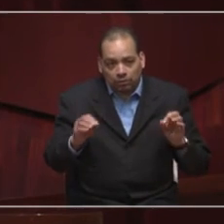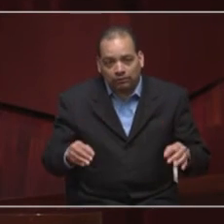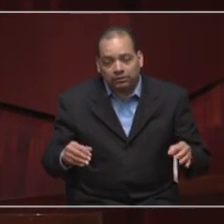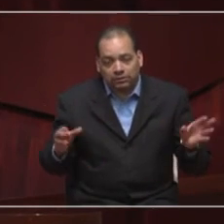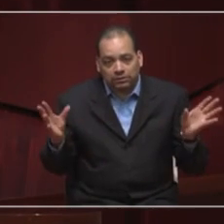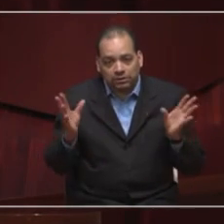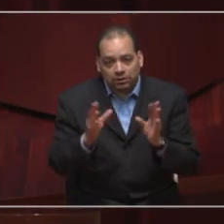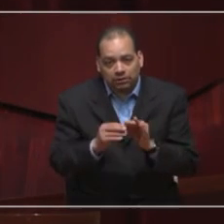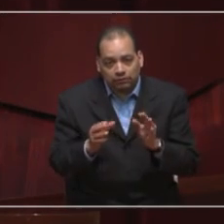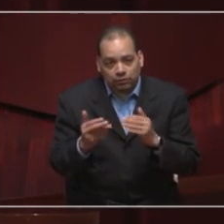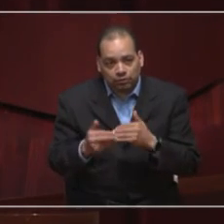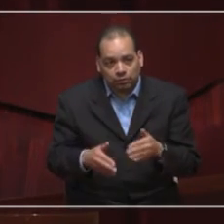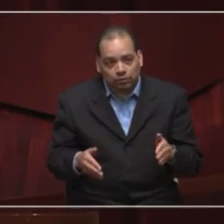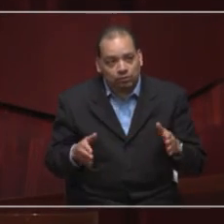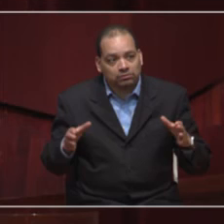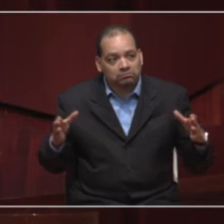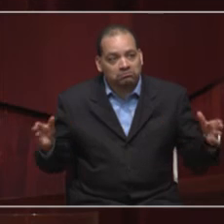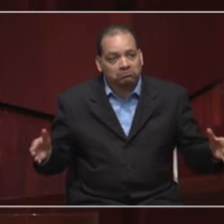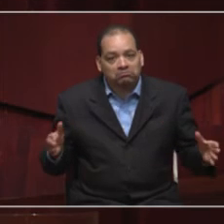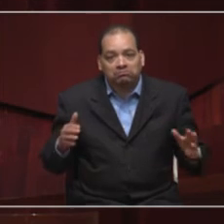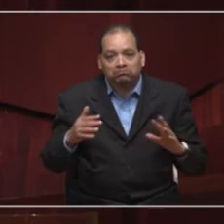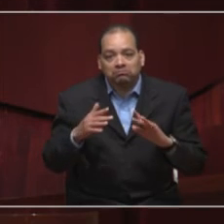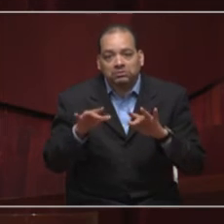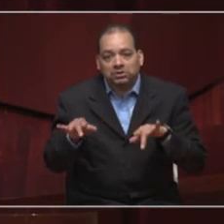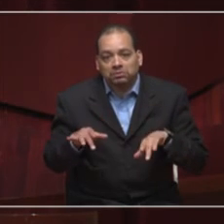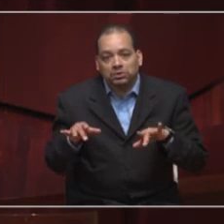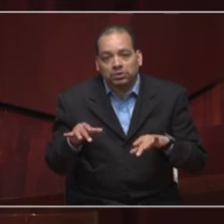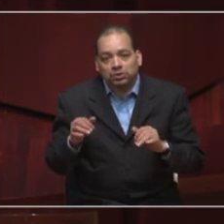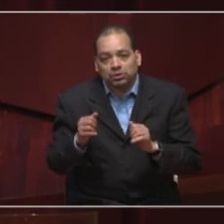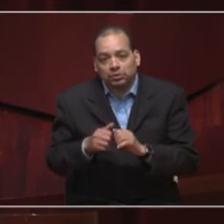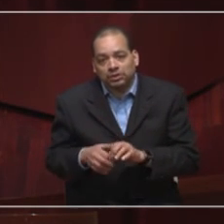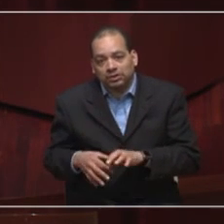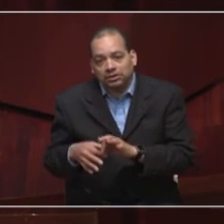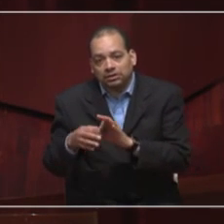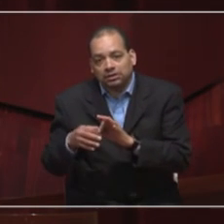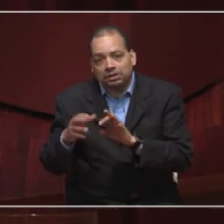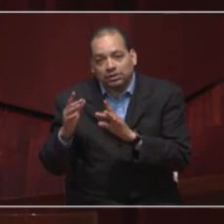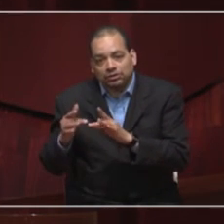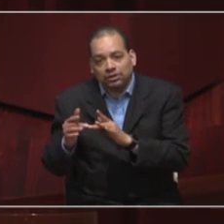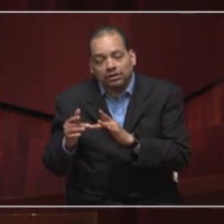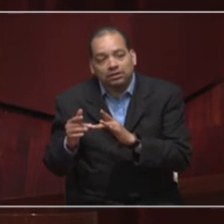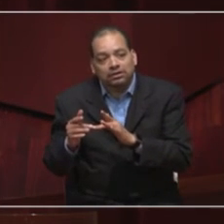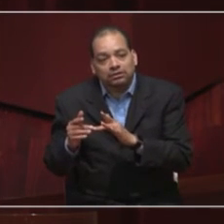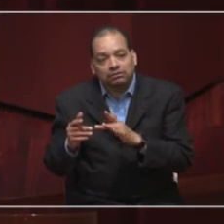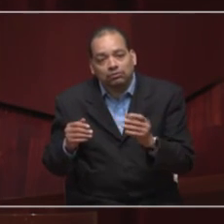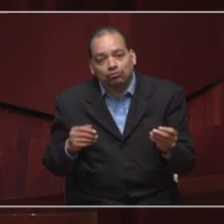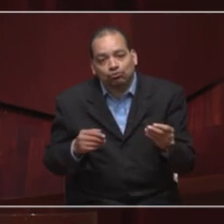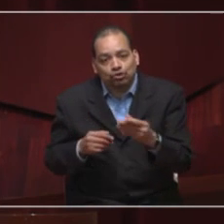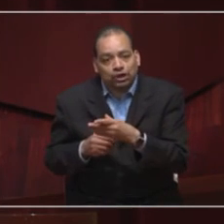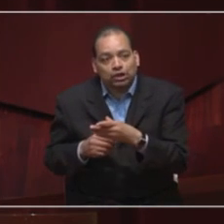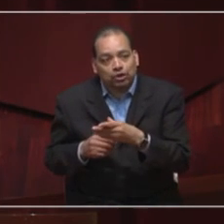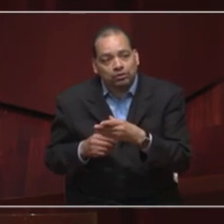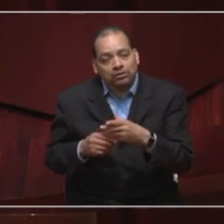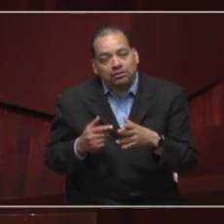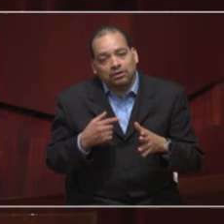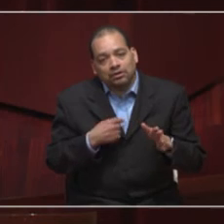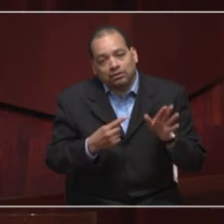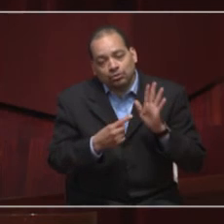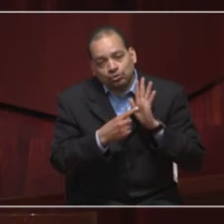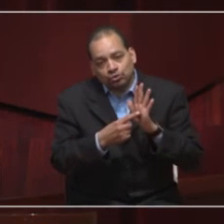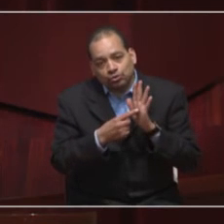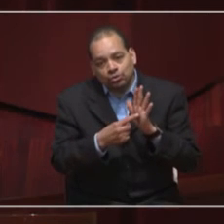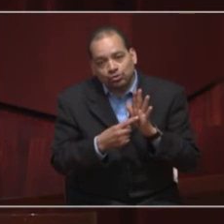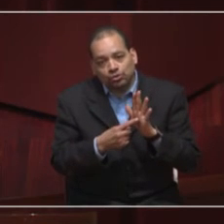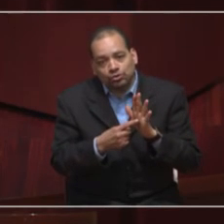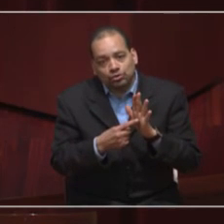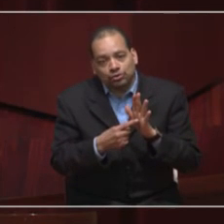setting, computer connected to the internet, projector, and I'll give you a very detailed demonstration about the ARCIS